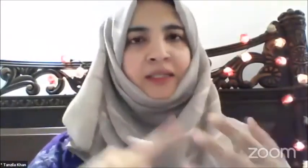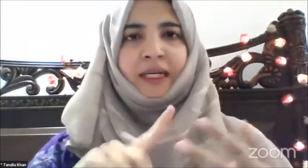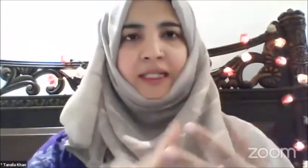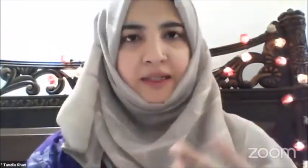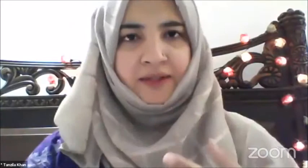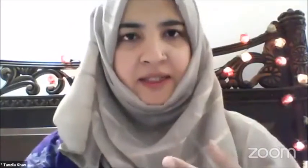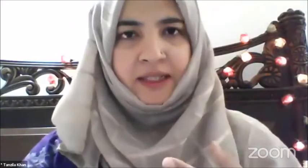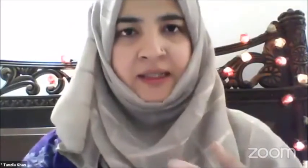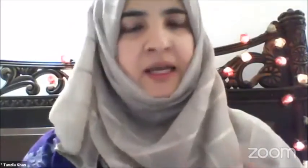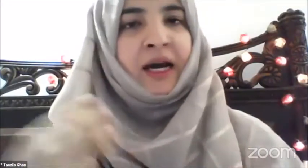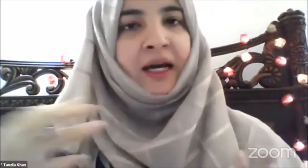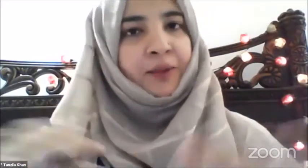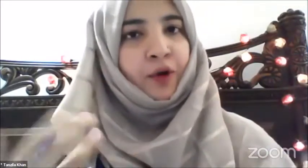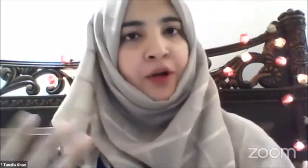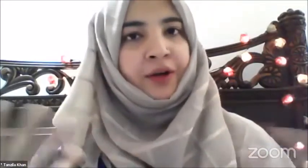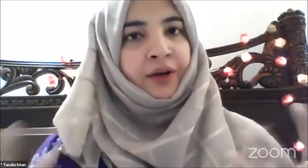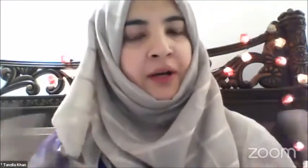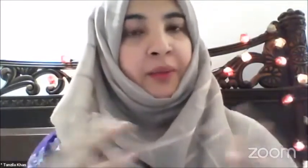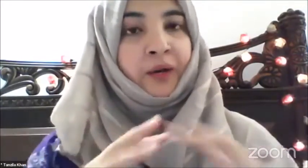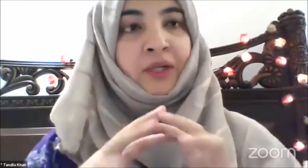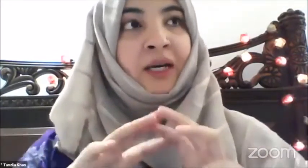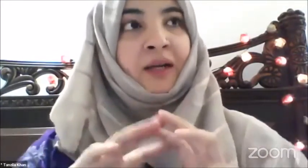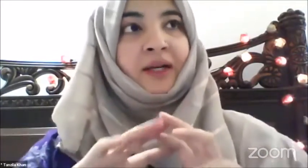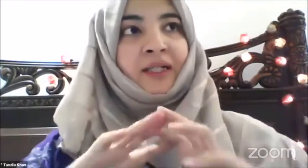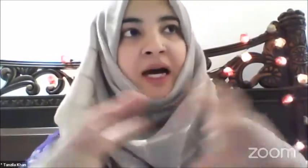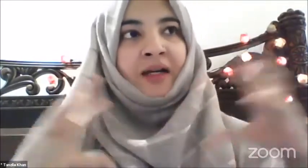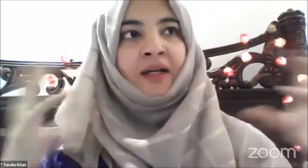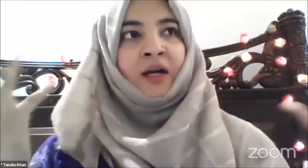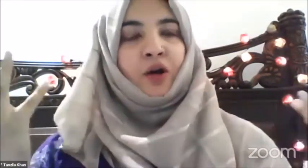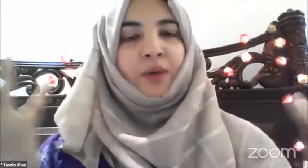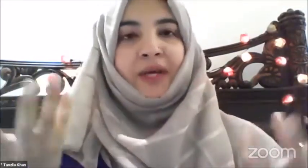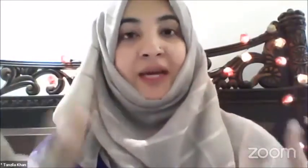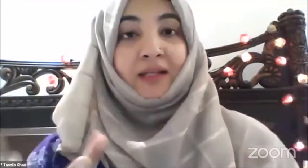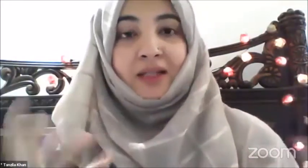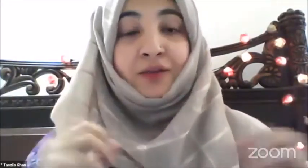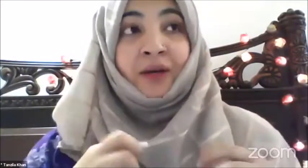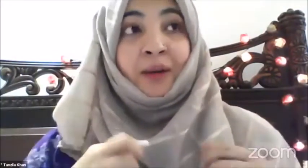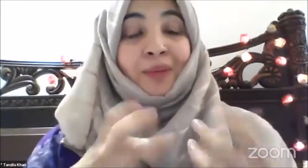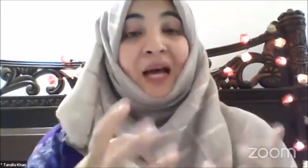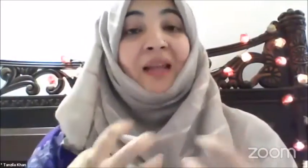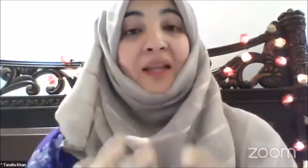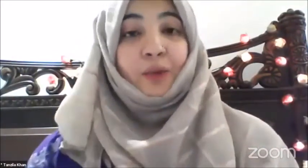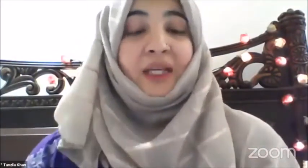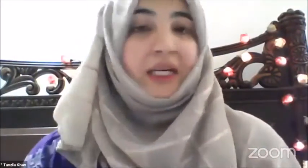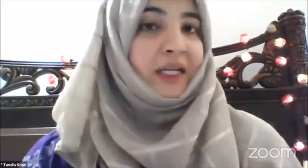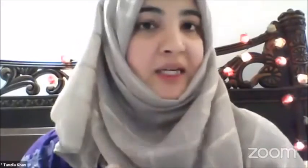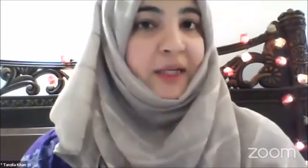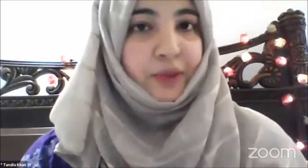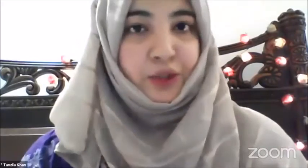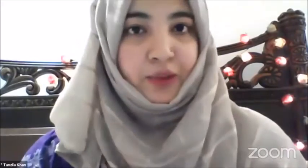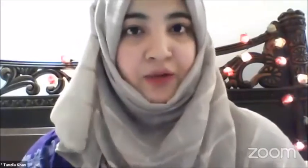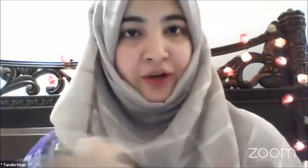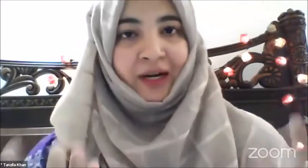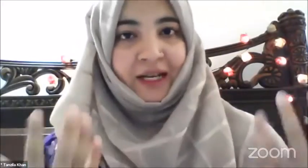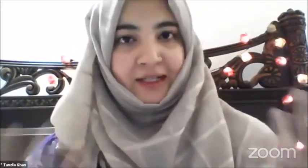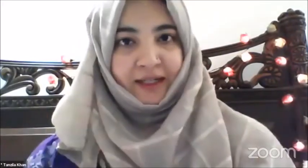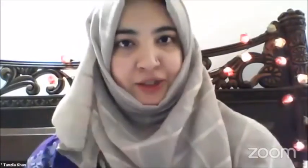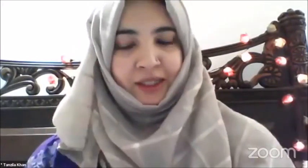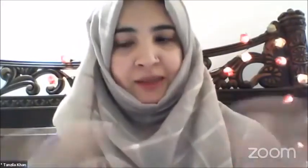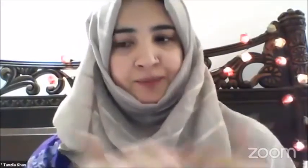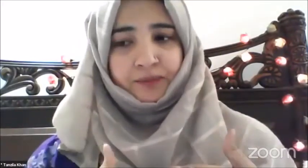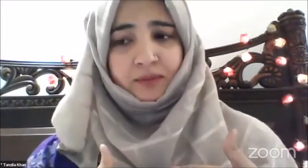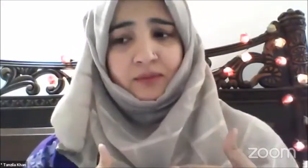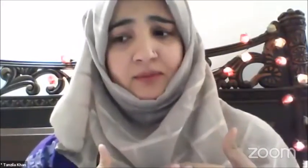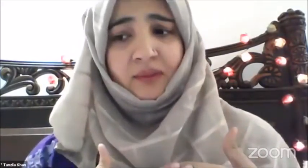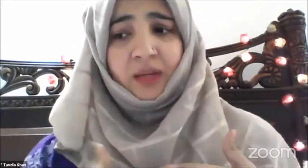products, they need services. I think we all are clear about the entire comprehensive plan that we need as an individual for our